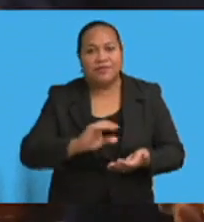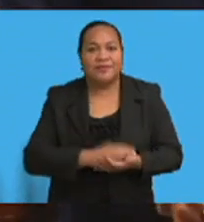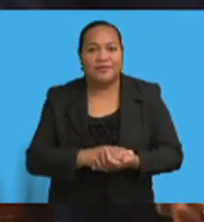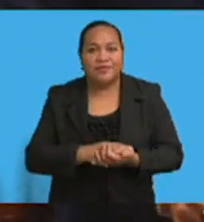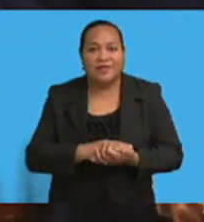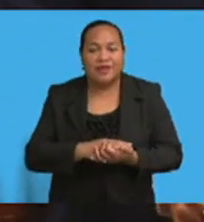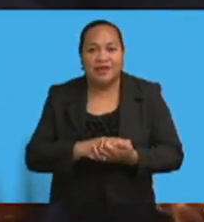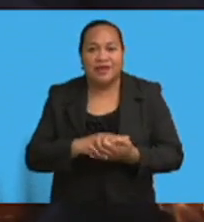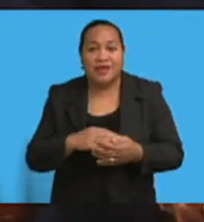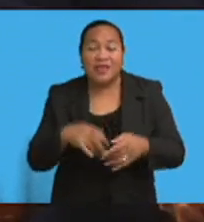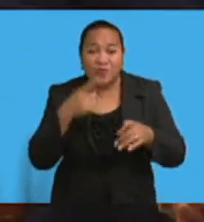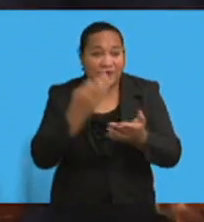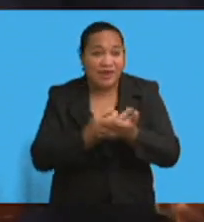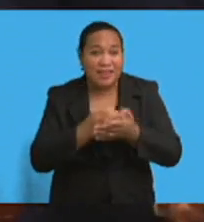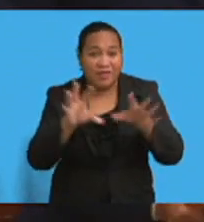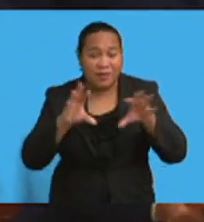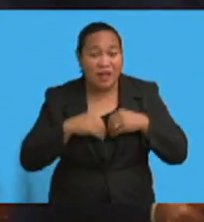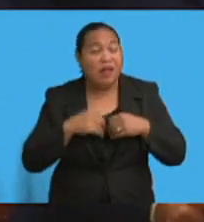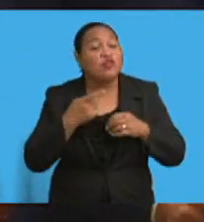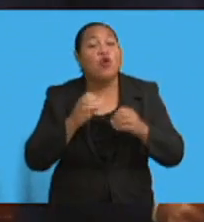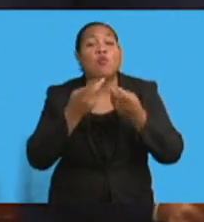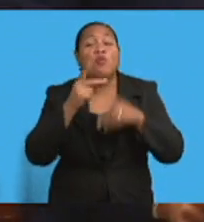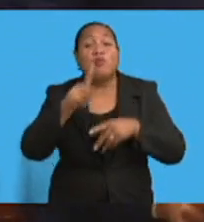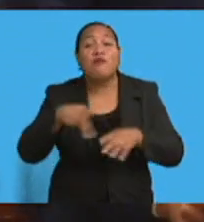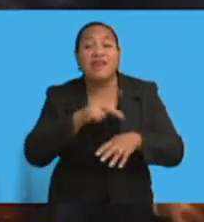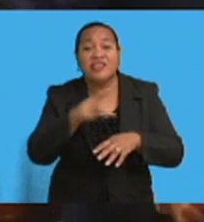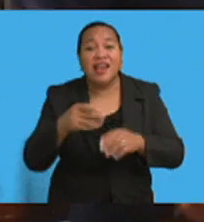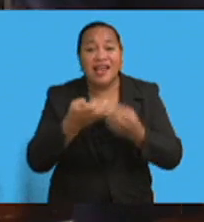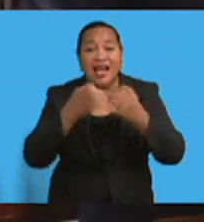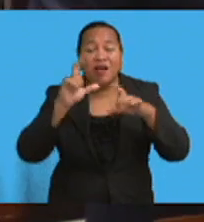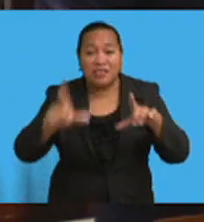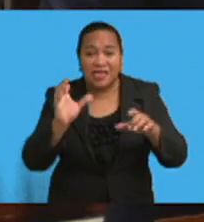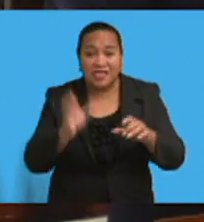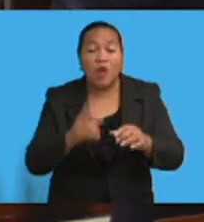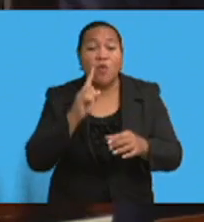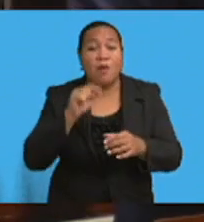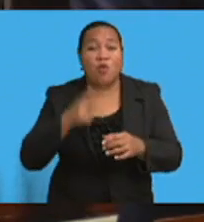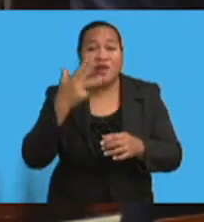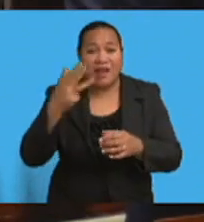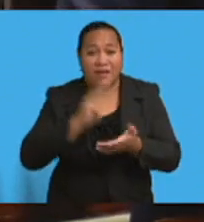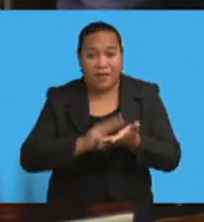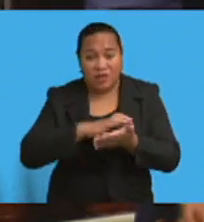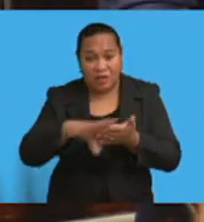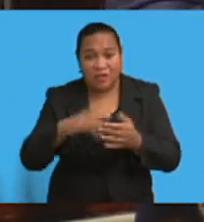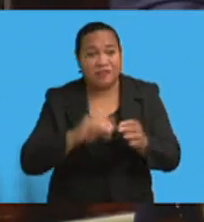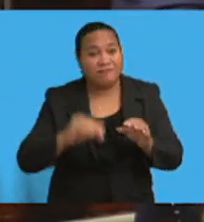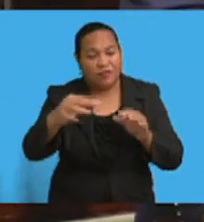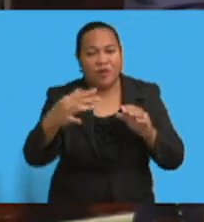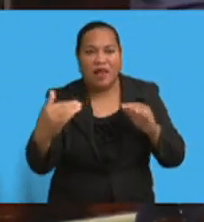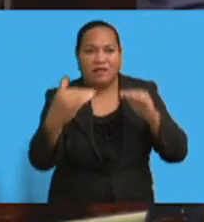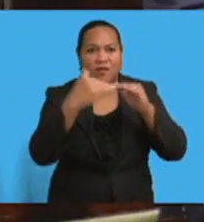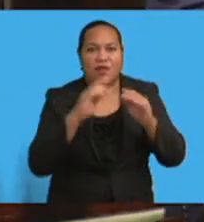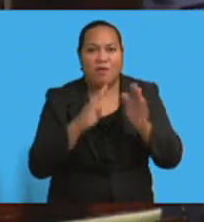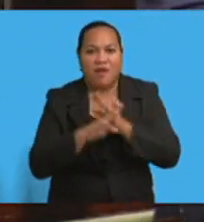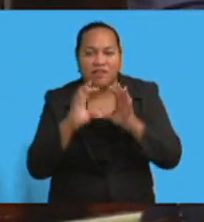Speaker, we've increased our grant funding to provincial councils to $1.9 million to raise salaries in line with the private sector, in accordance